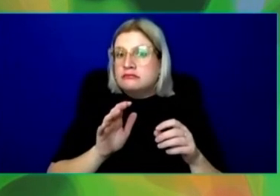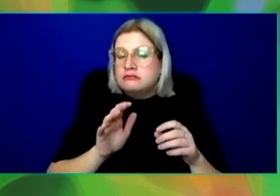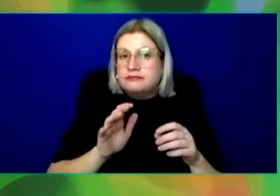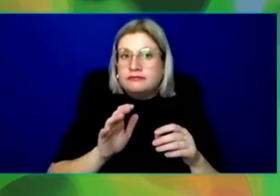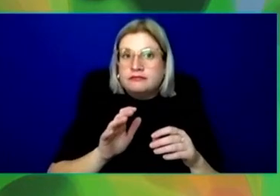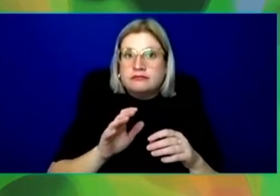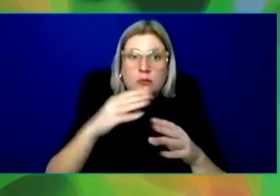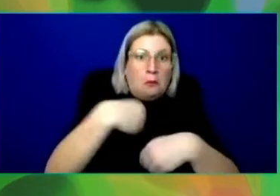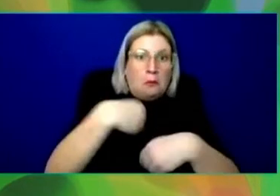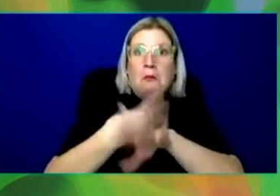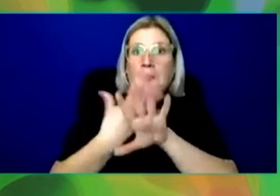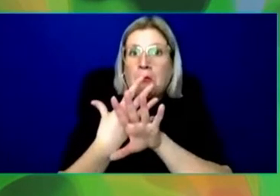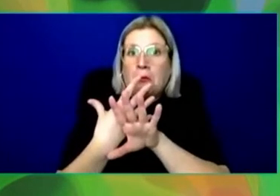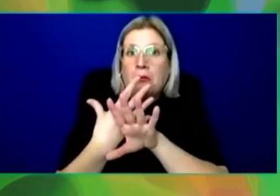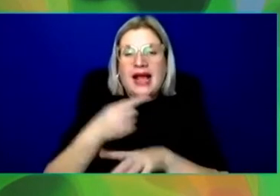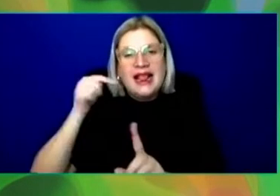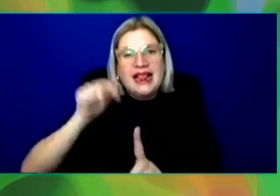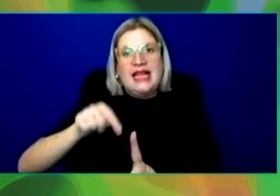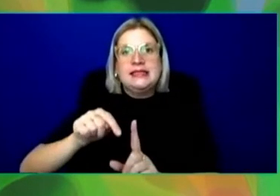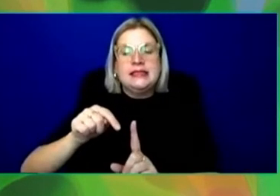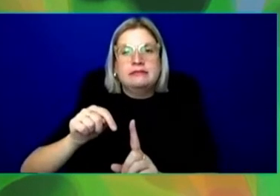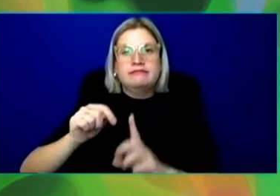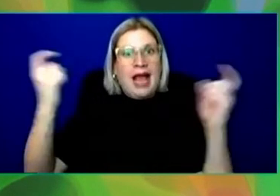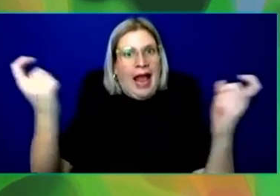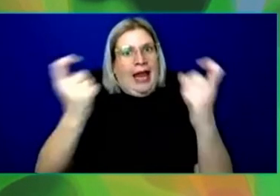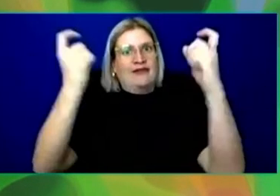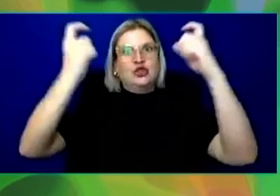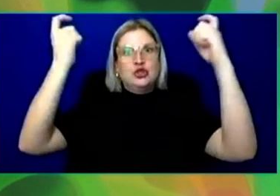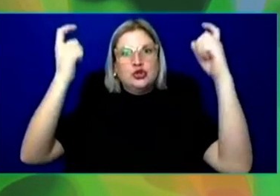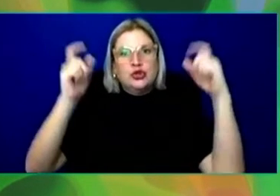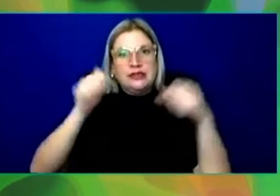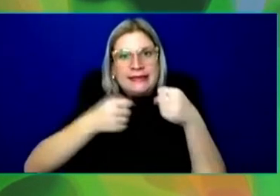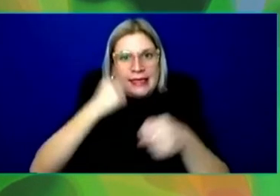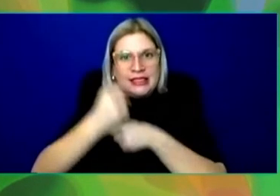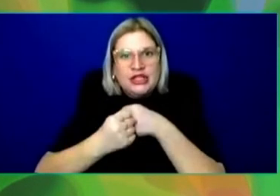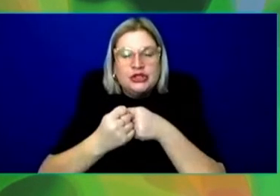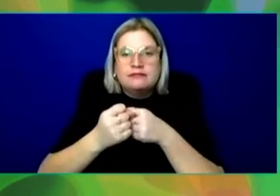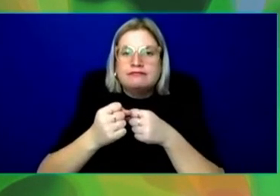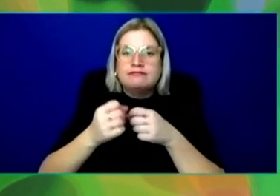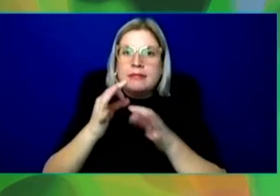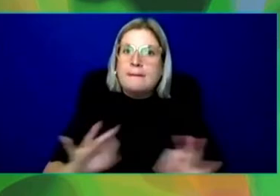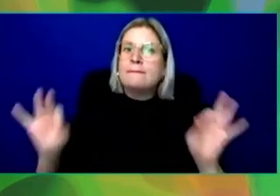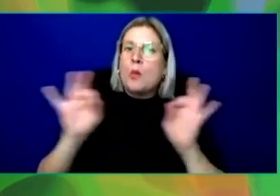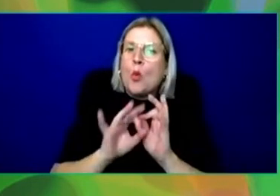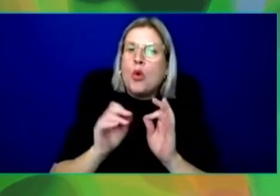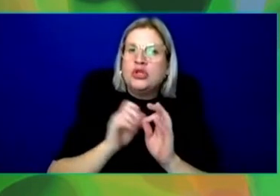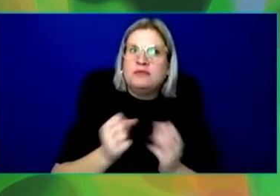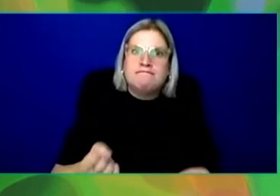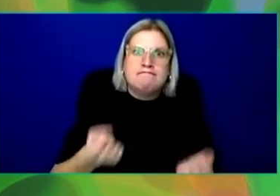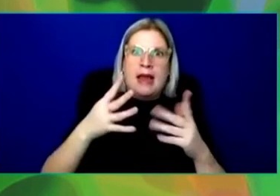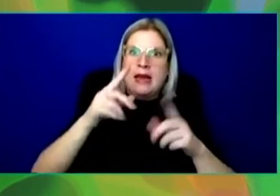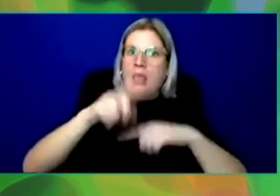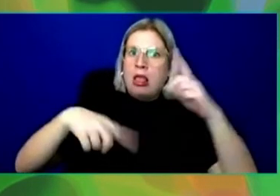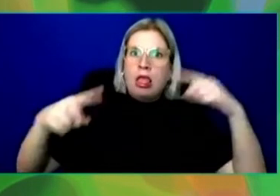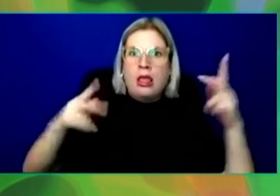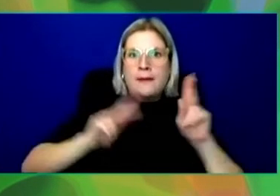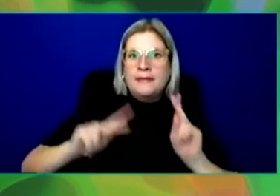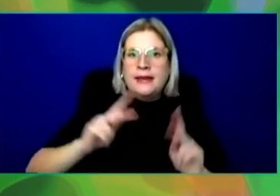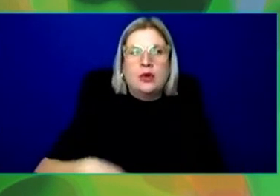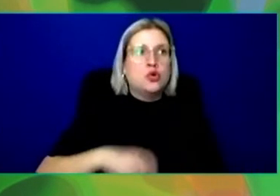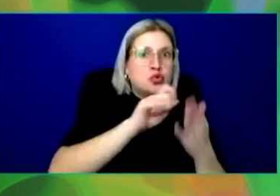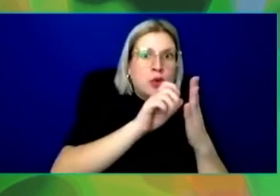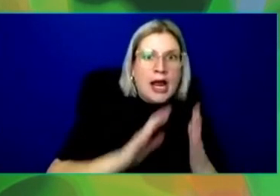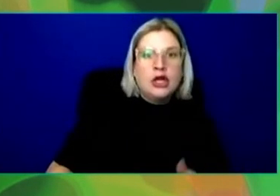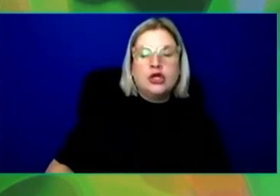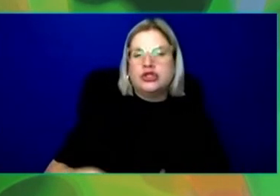and considering this anniversary and how much of an importance it is to so many people, writers, artists, independent